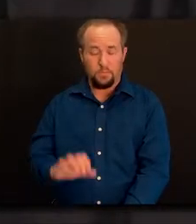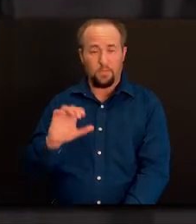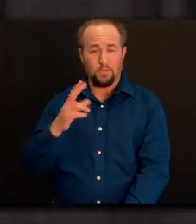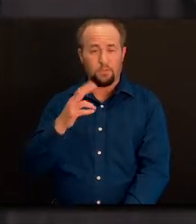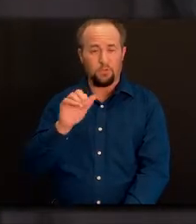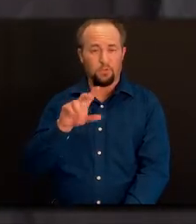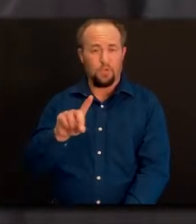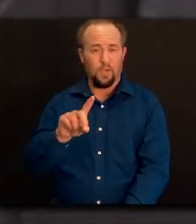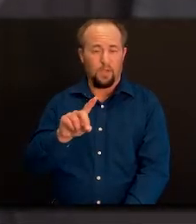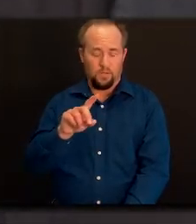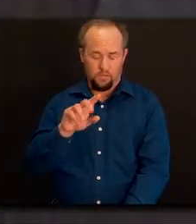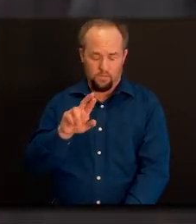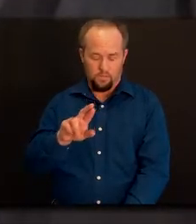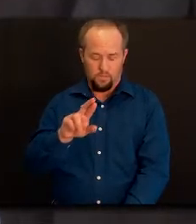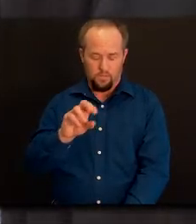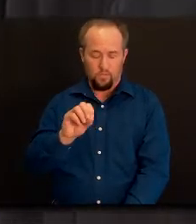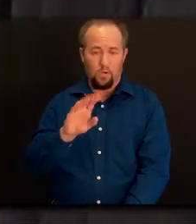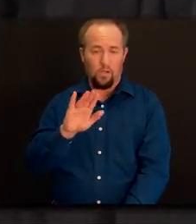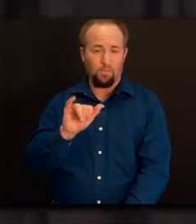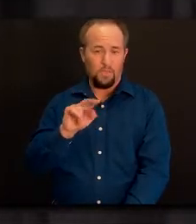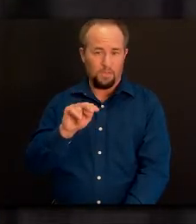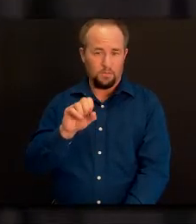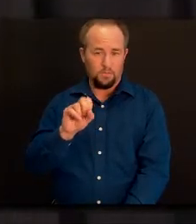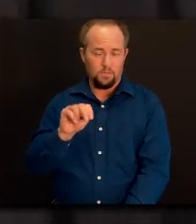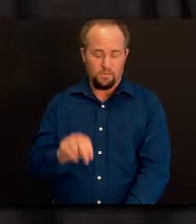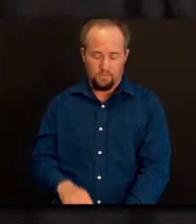Chad Ryan Robinson.